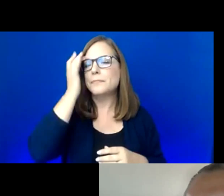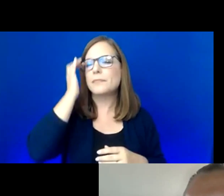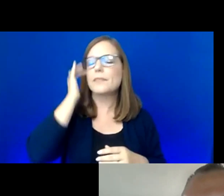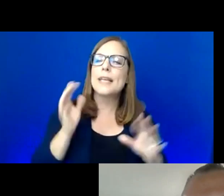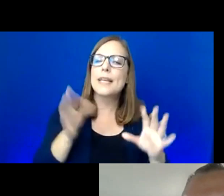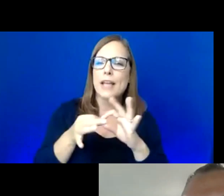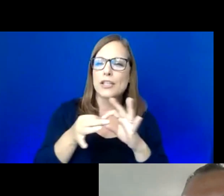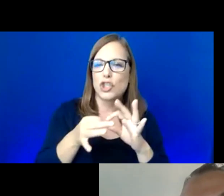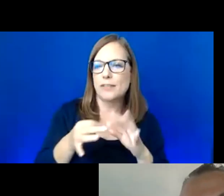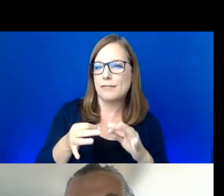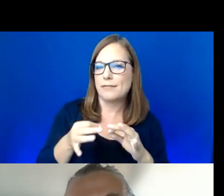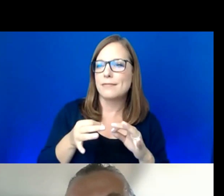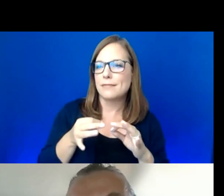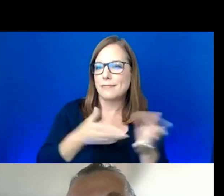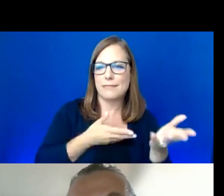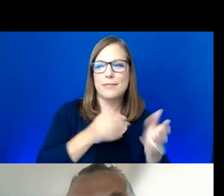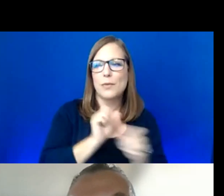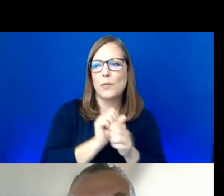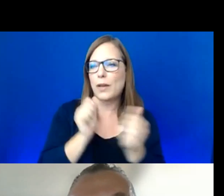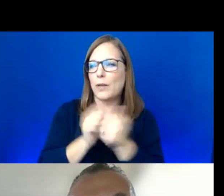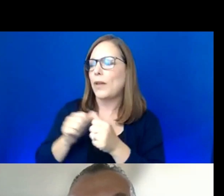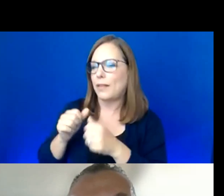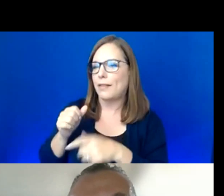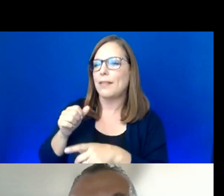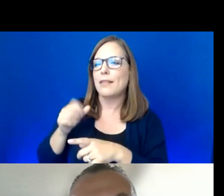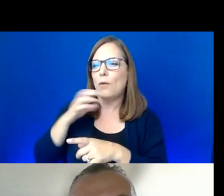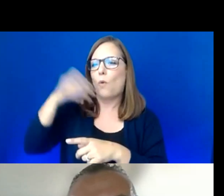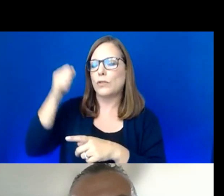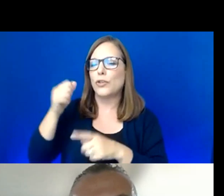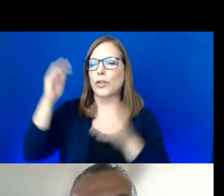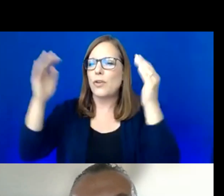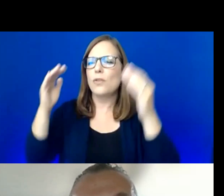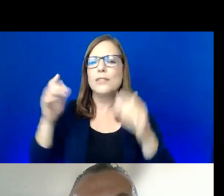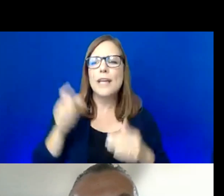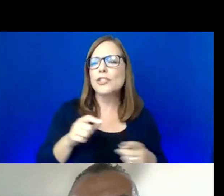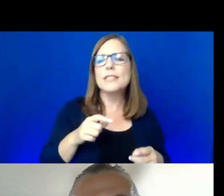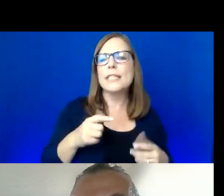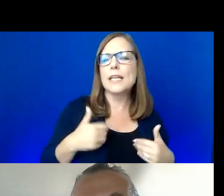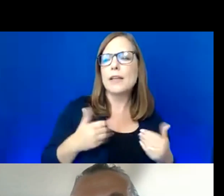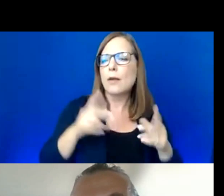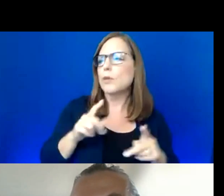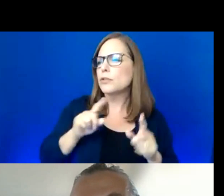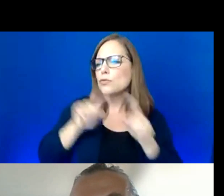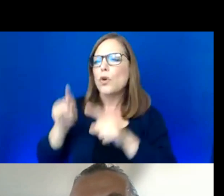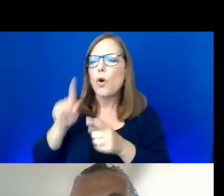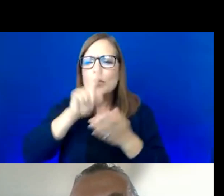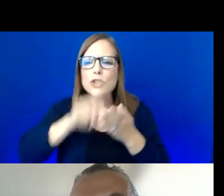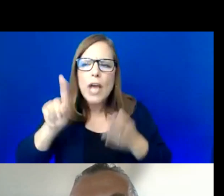connection with, older adults who might need just to be checked in on, a wellness